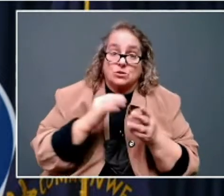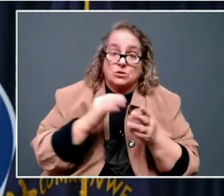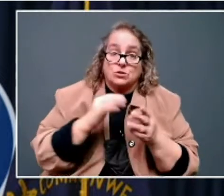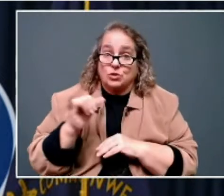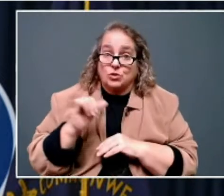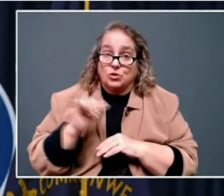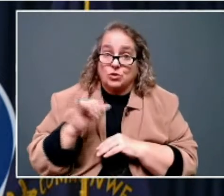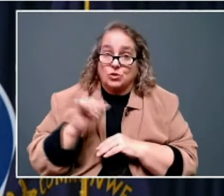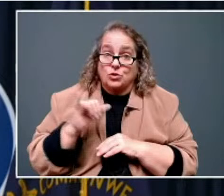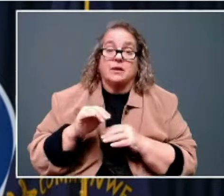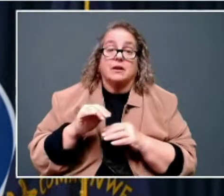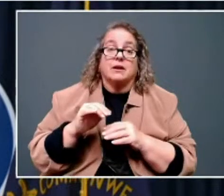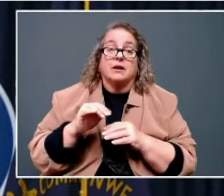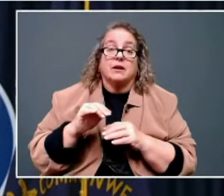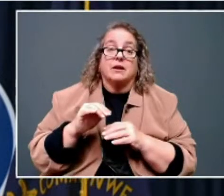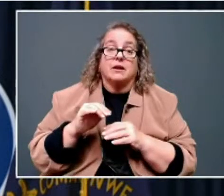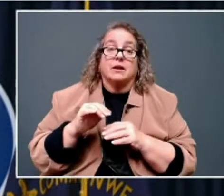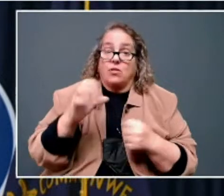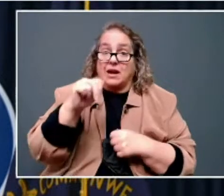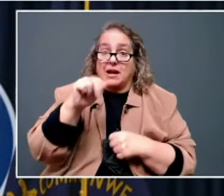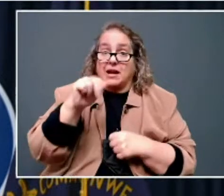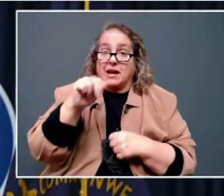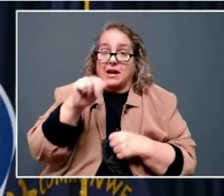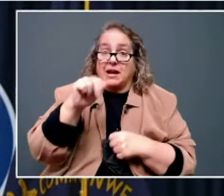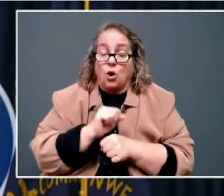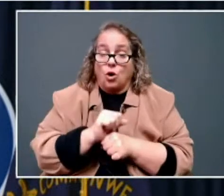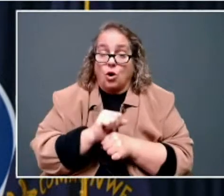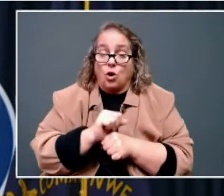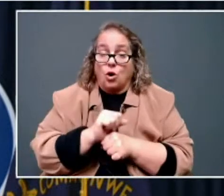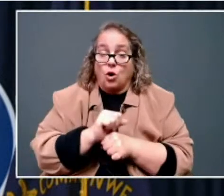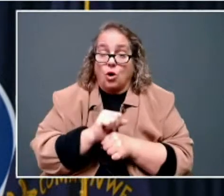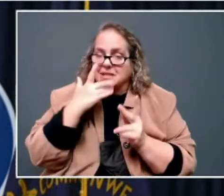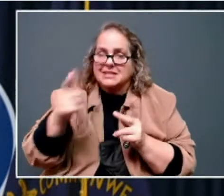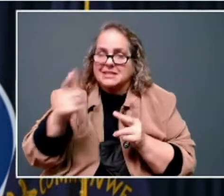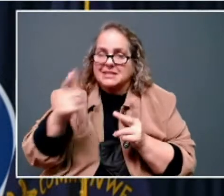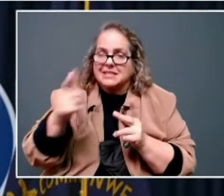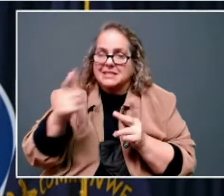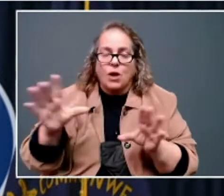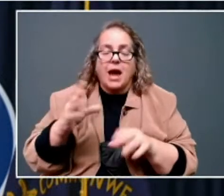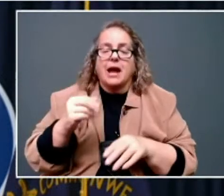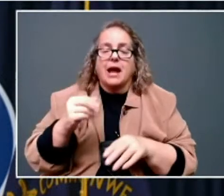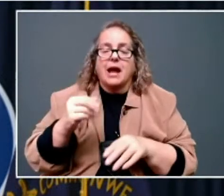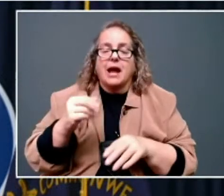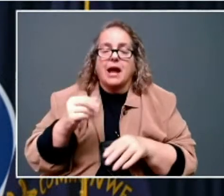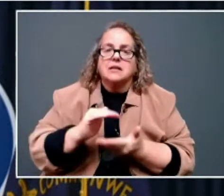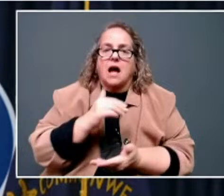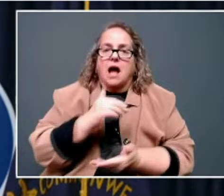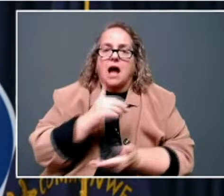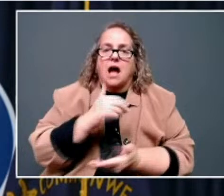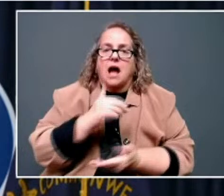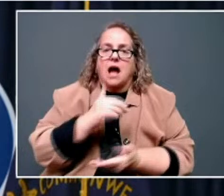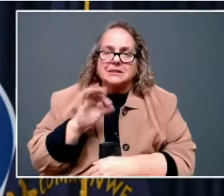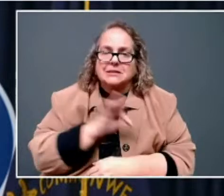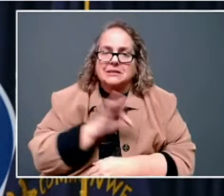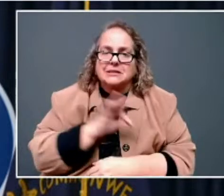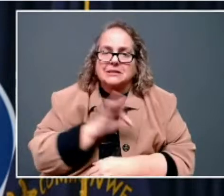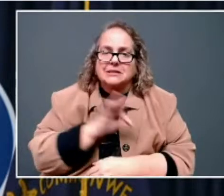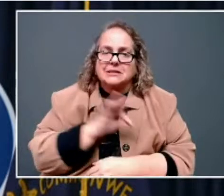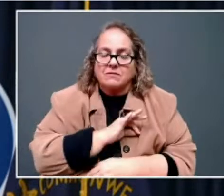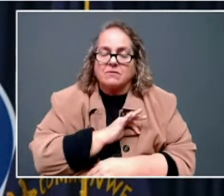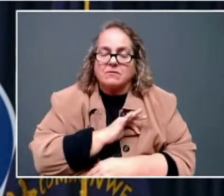our healthcare workforce because it can spread there and we can have less hospital staff and thus less